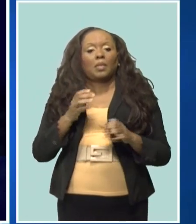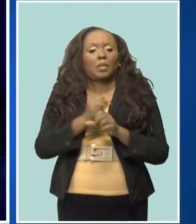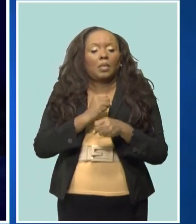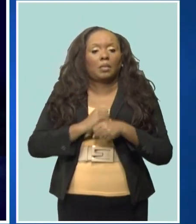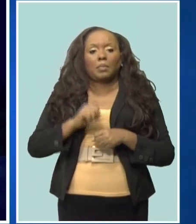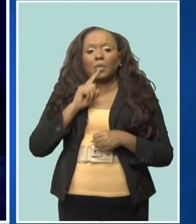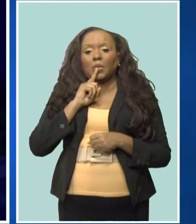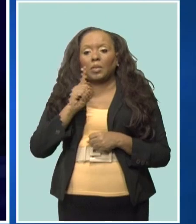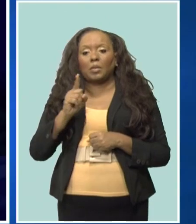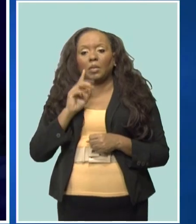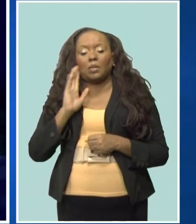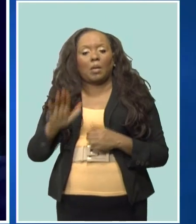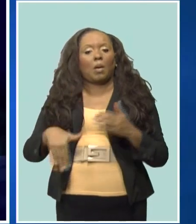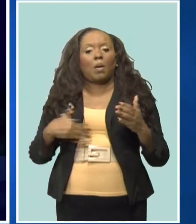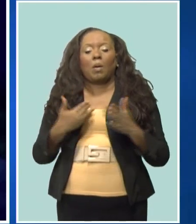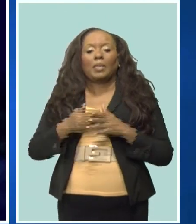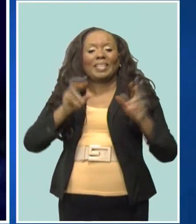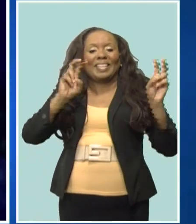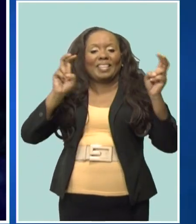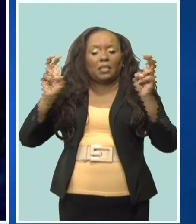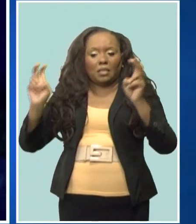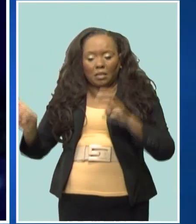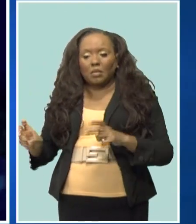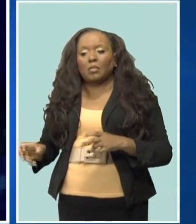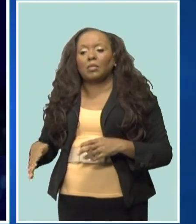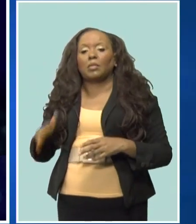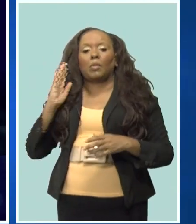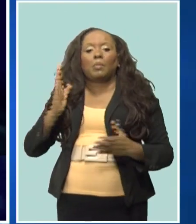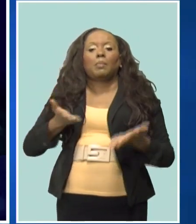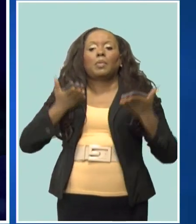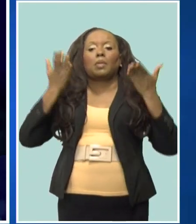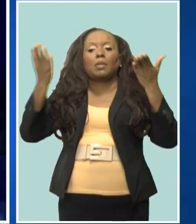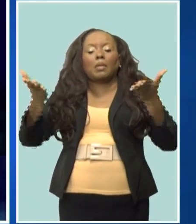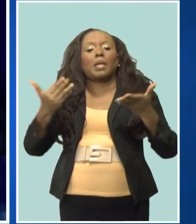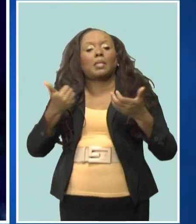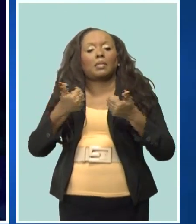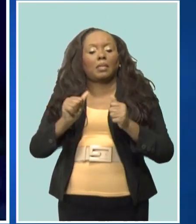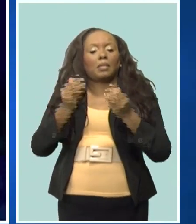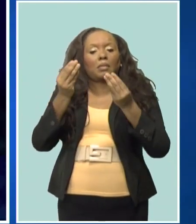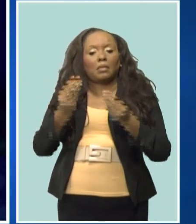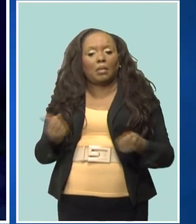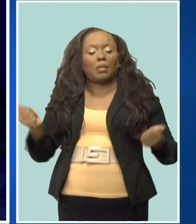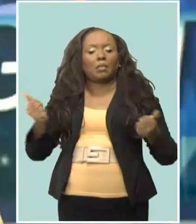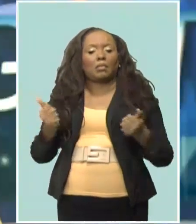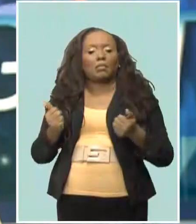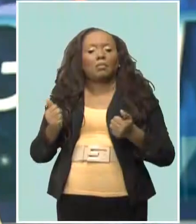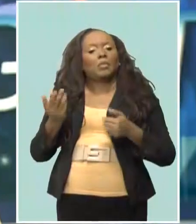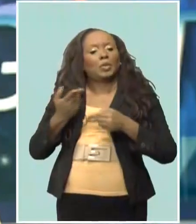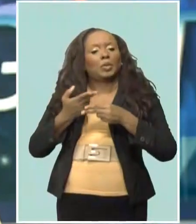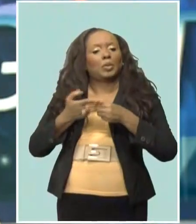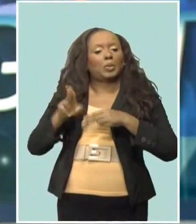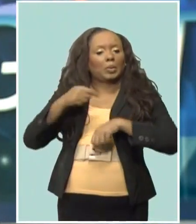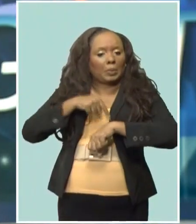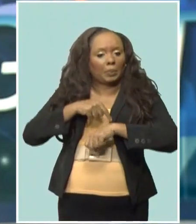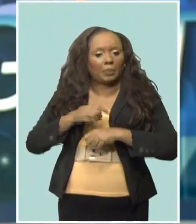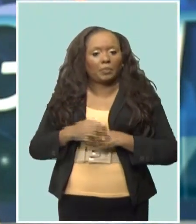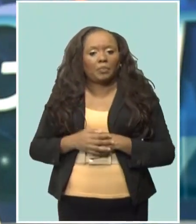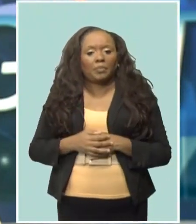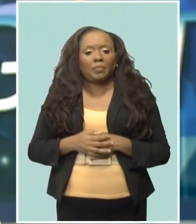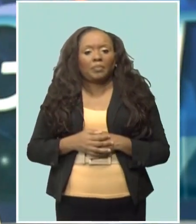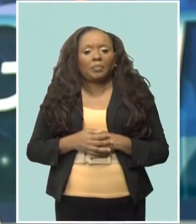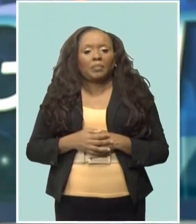matters tabled by staff are adequately addressed in the shortest possible time. The compulsory